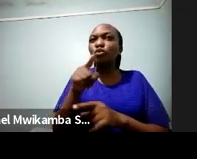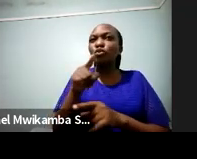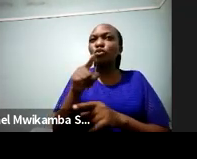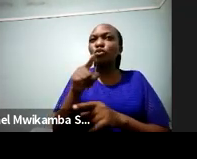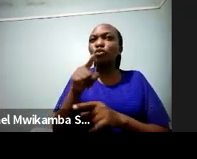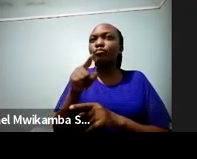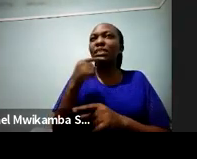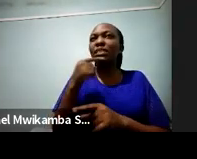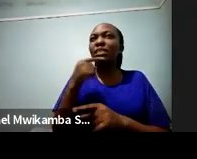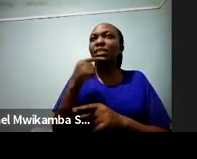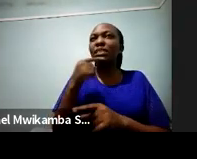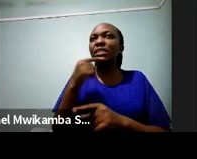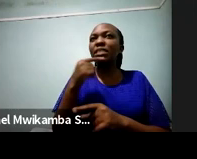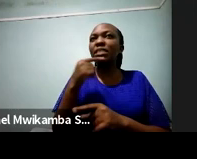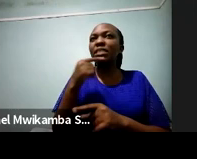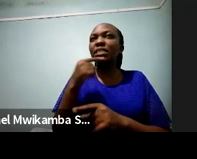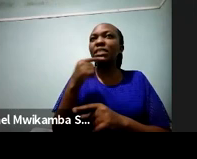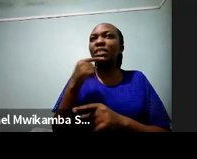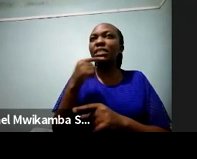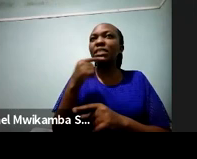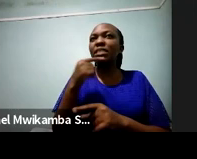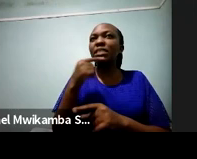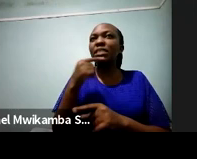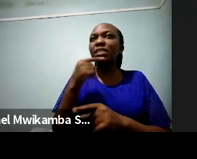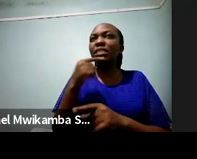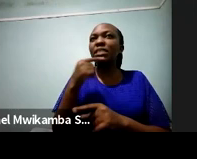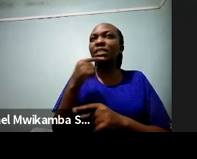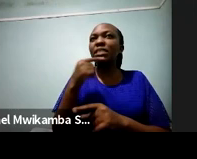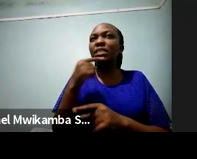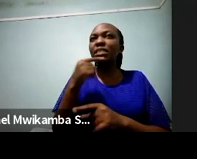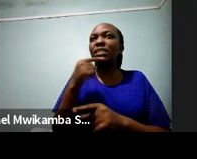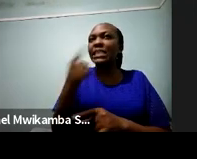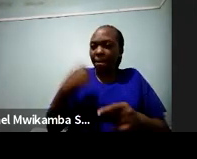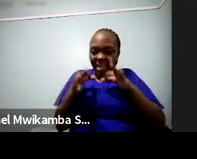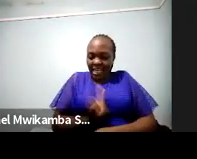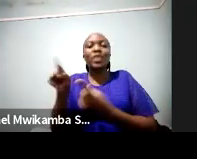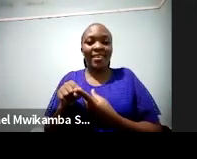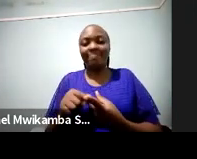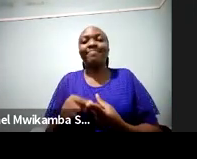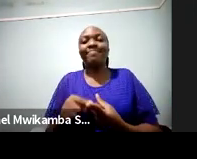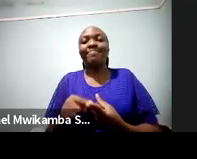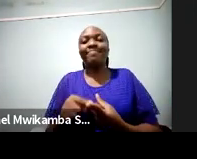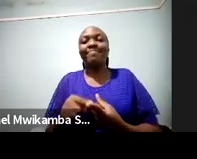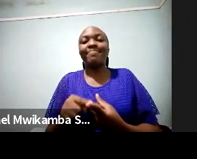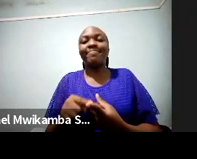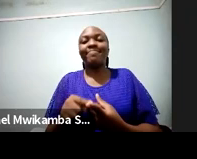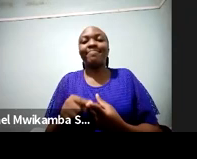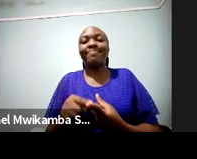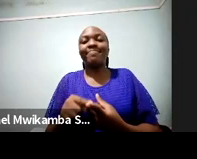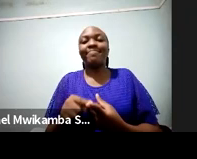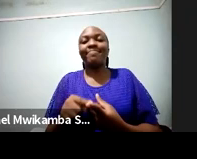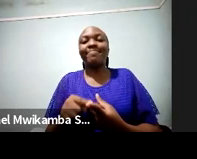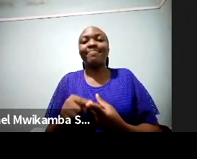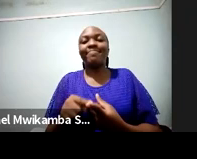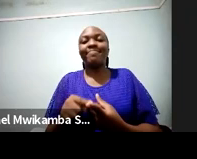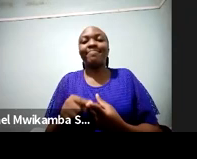about it at some point as we move to the 5th or 7th slide. Of course, it will also handle a bit of budgeting, and we